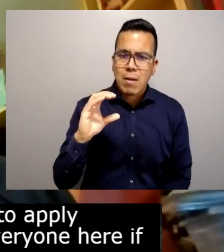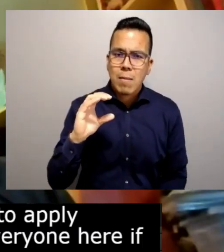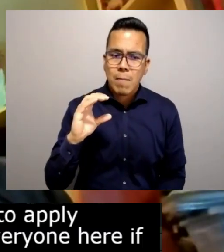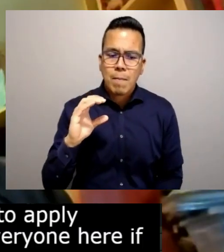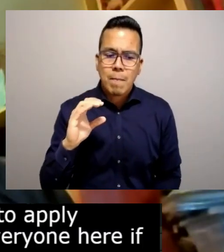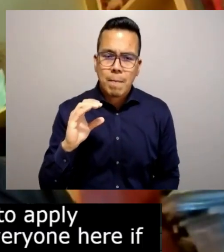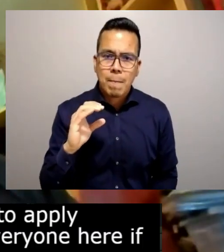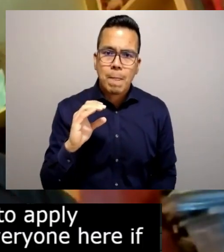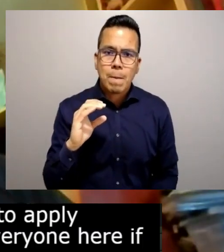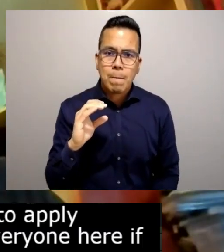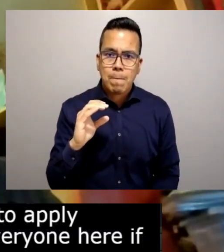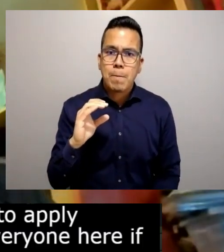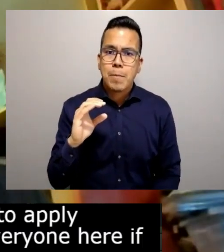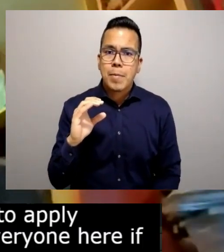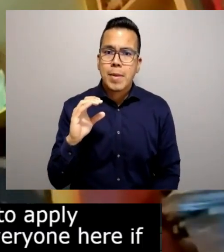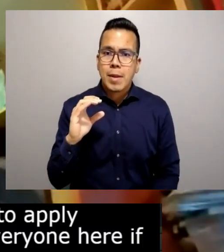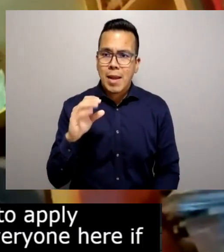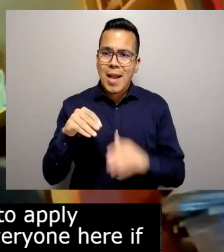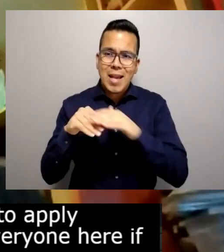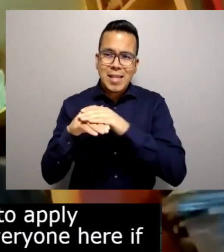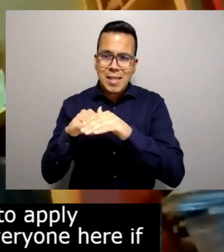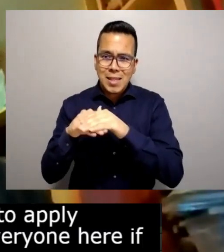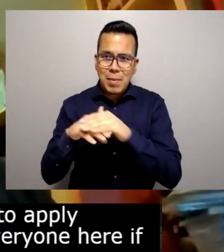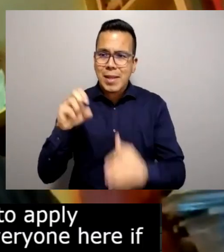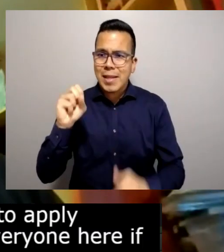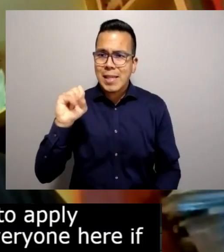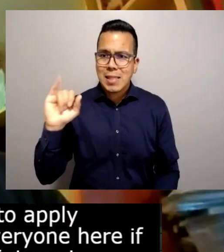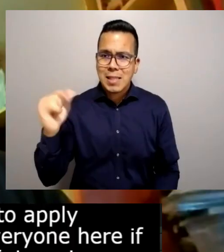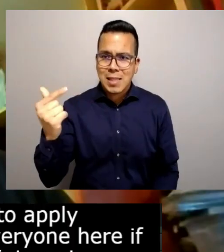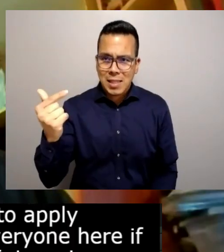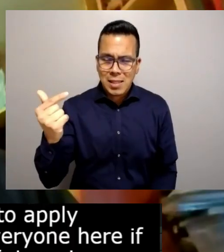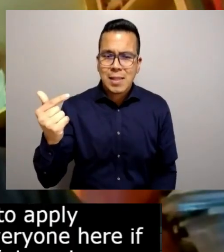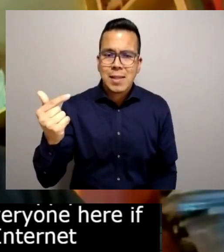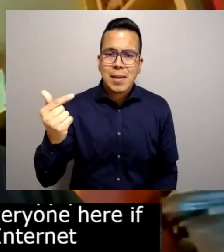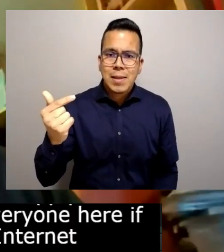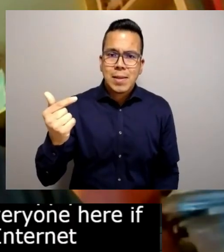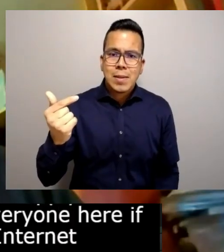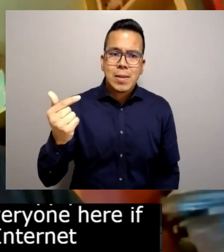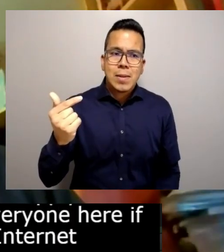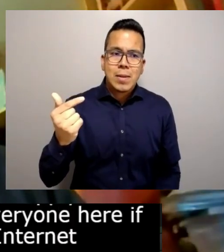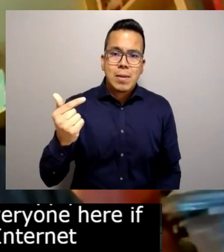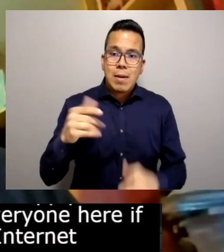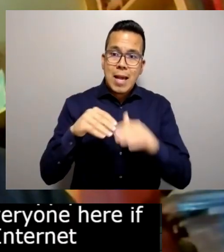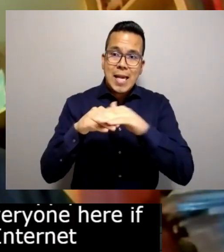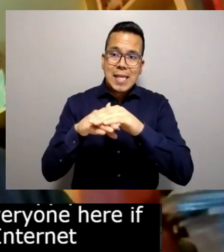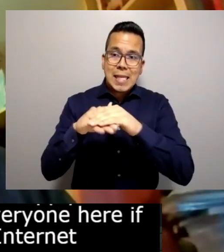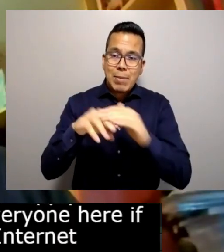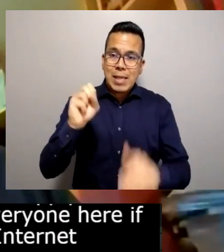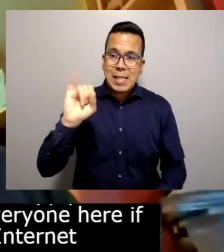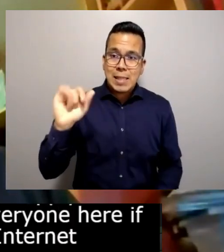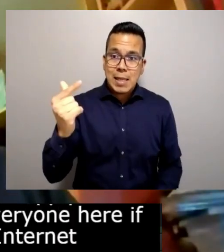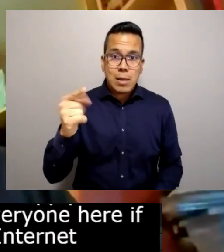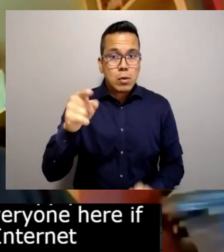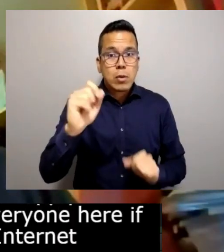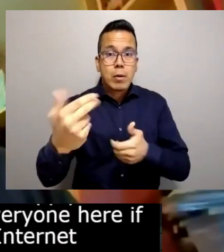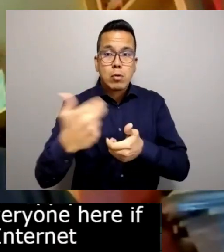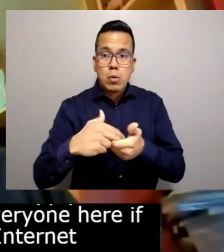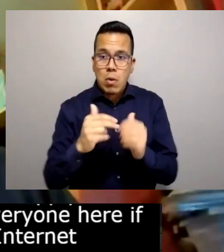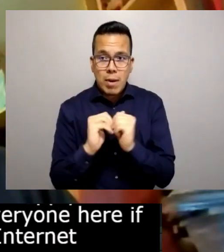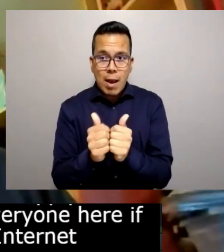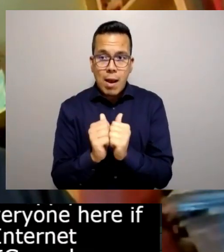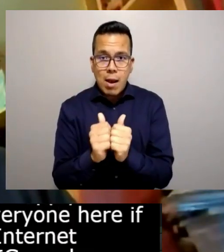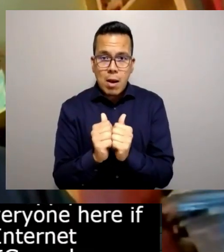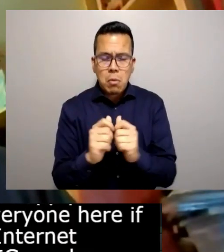Society Accessibility Special Interest Group. The Accessibility SIG can be joined by going